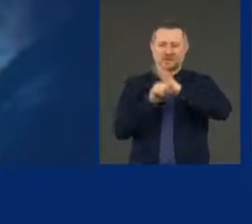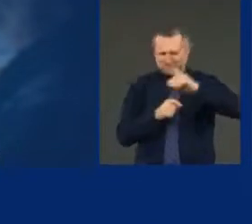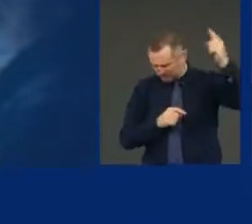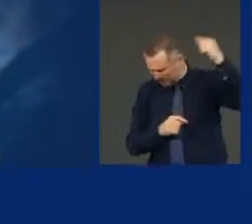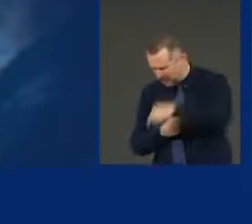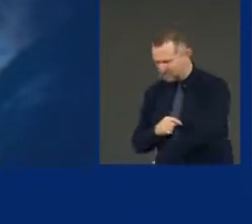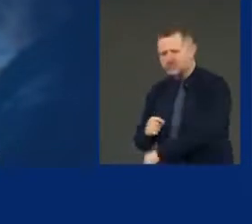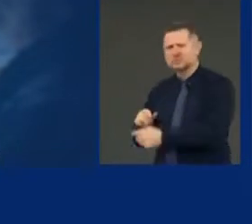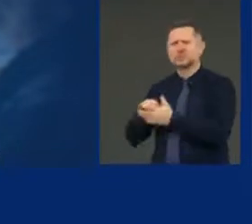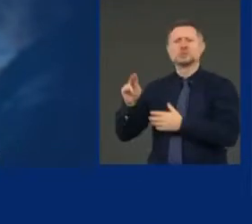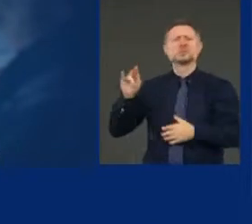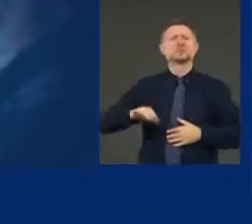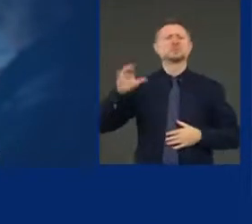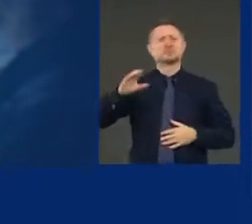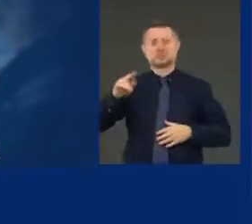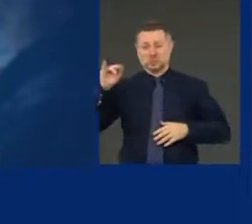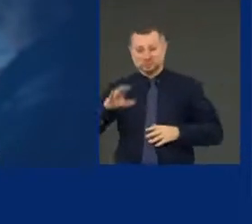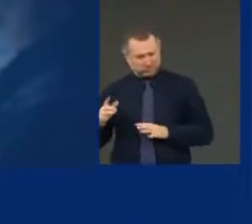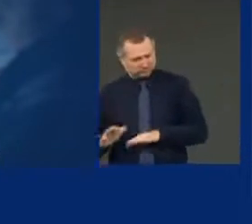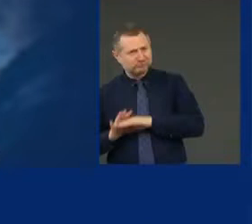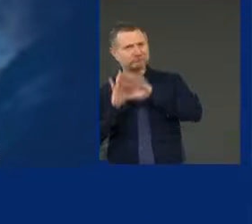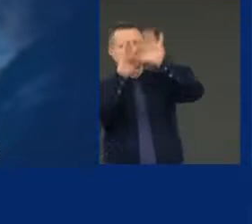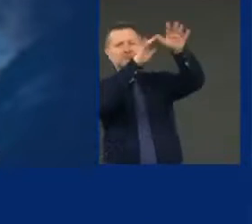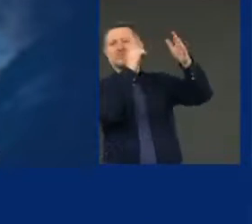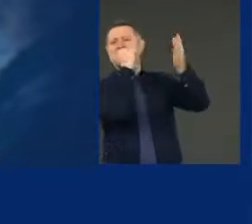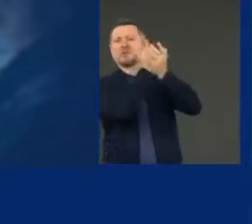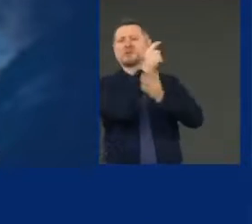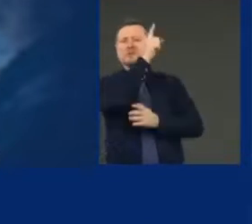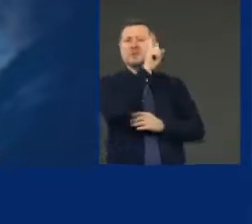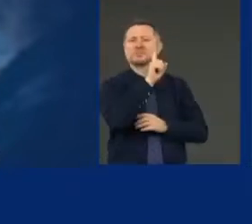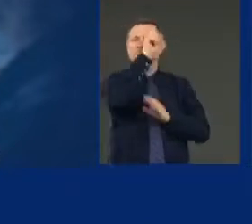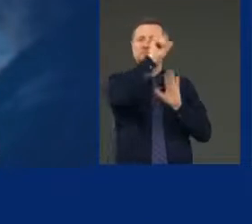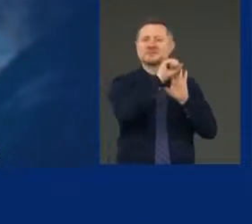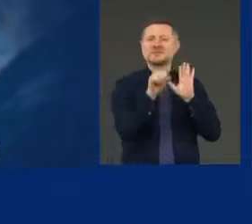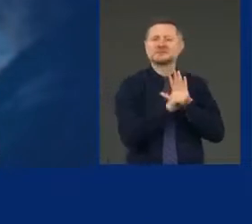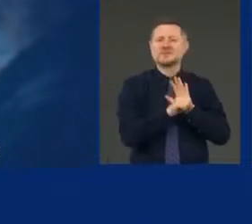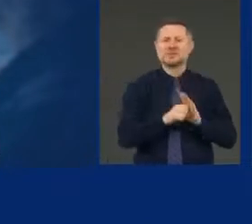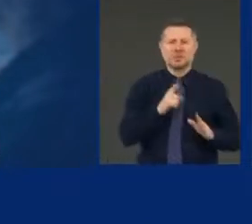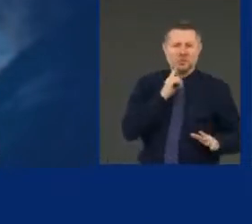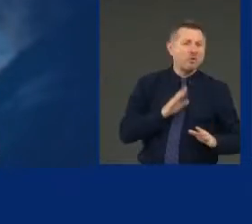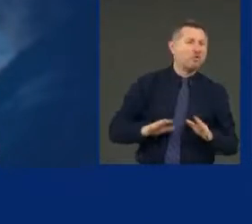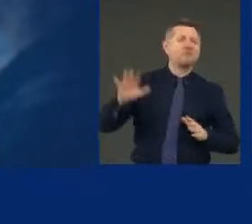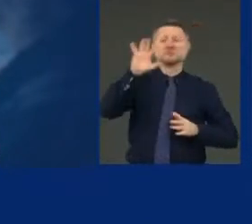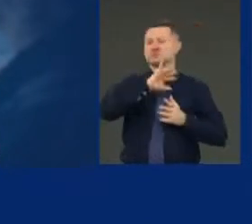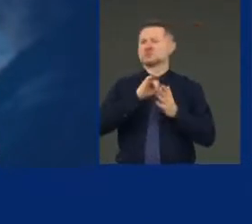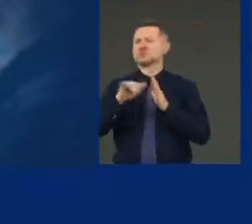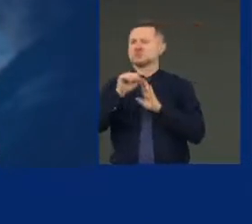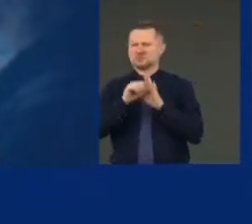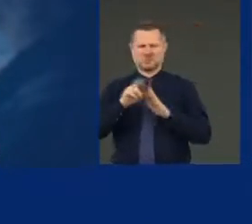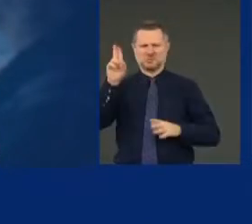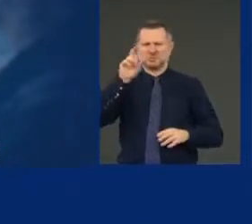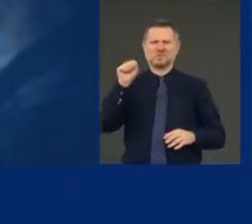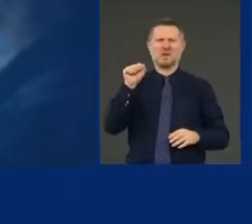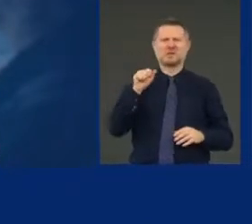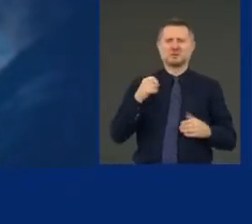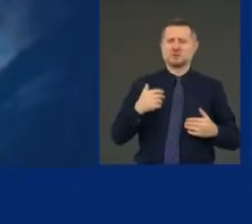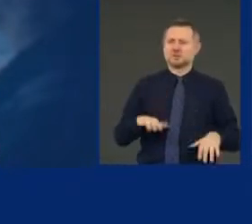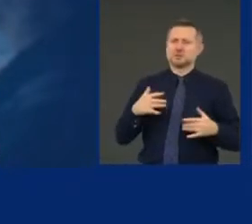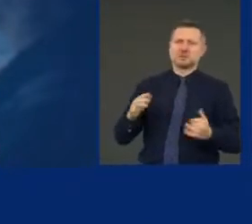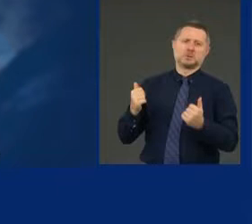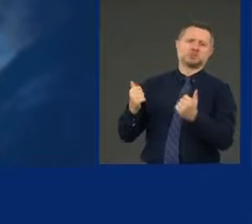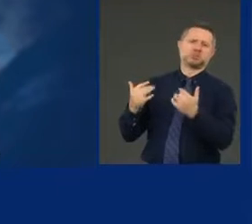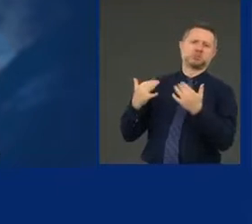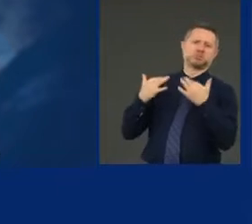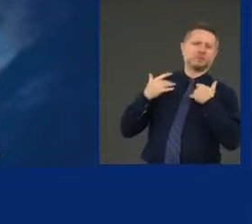downstate. People from downstate going to help upstate. People from across the country coming to help